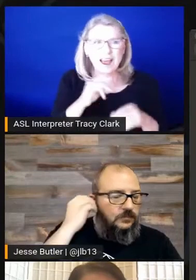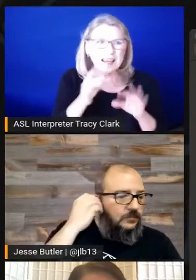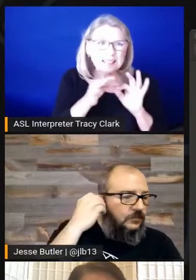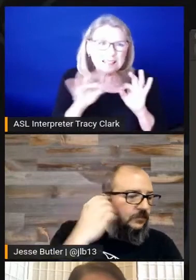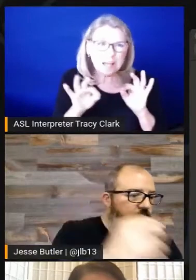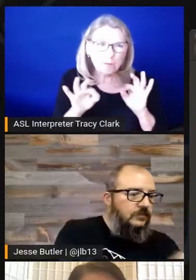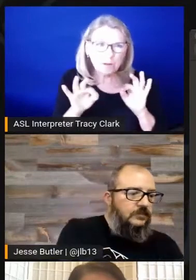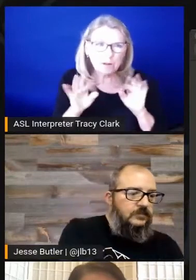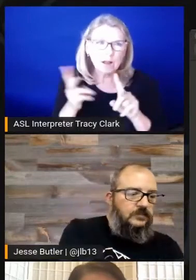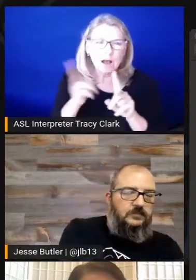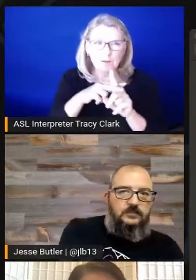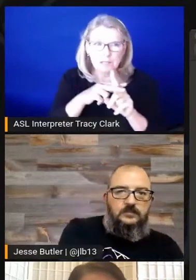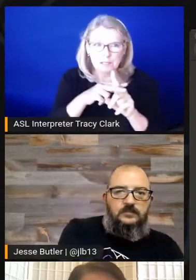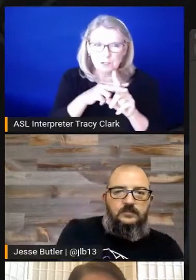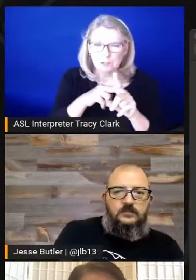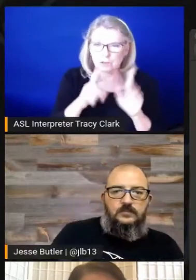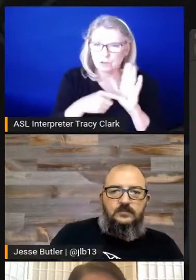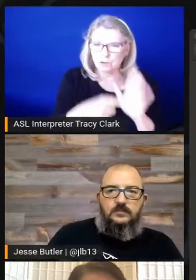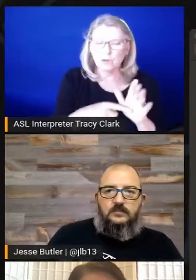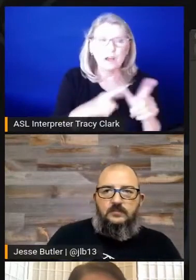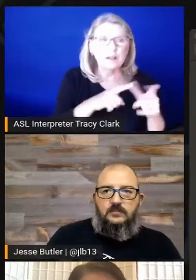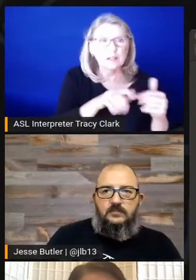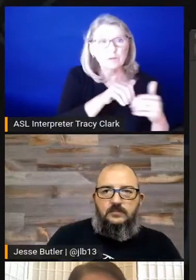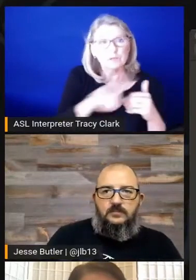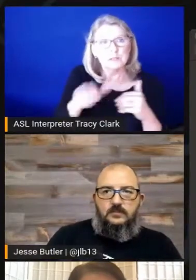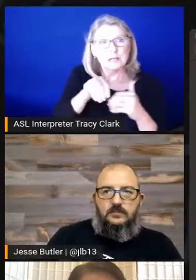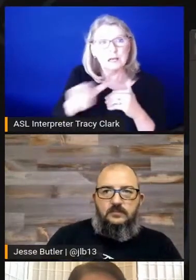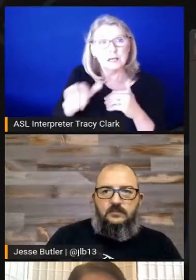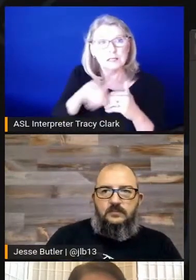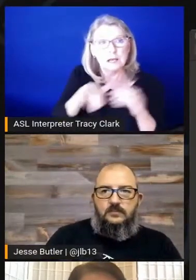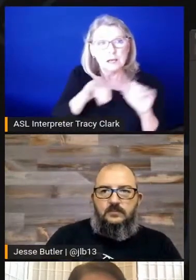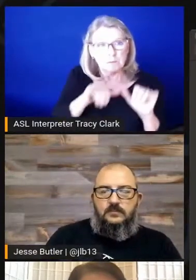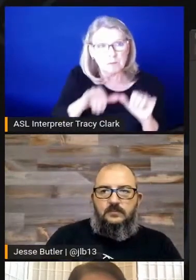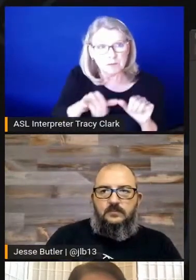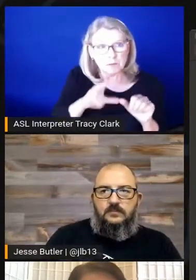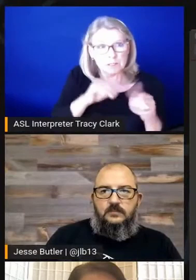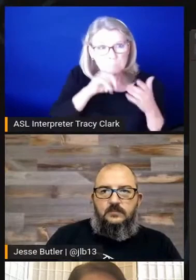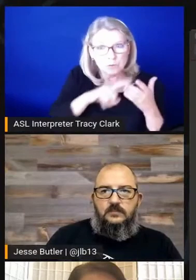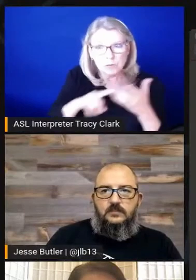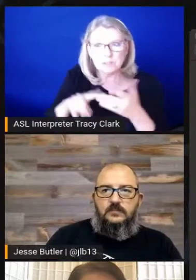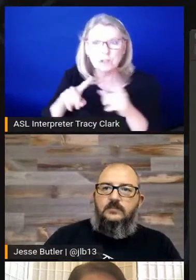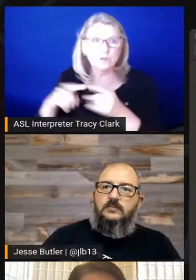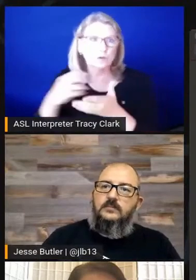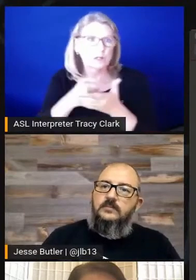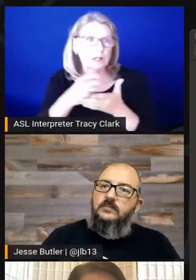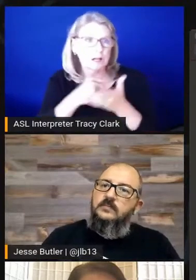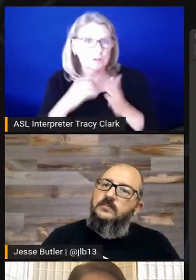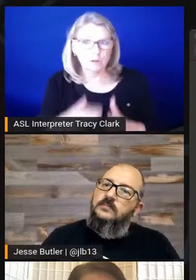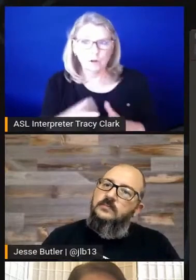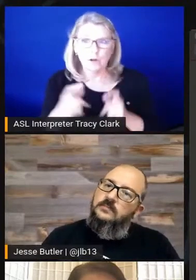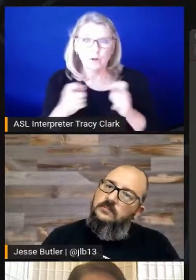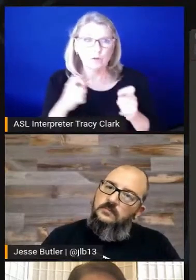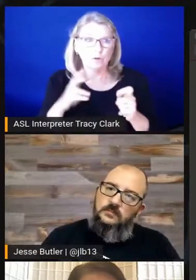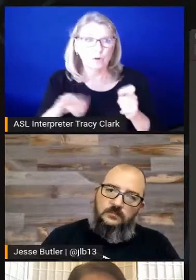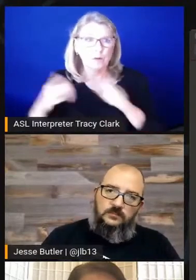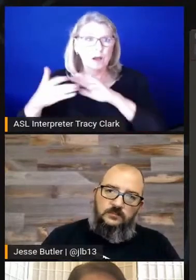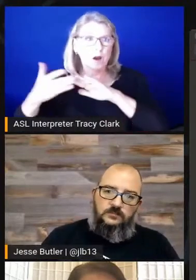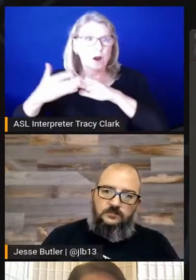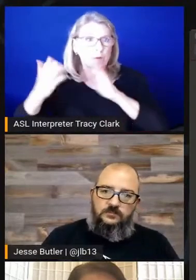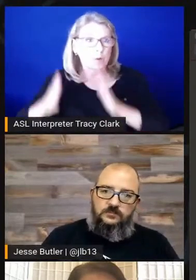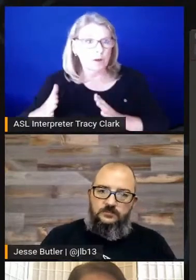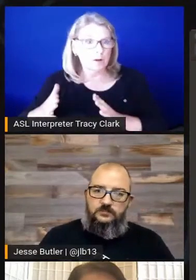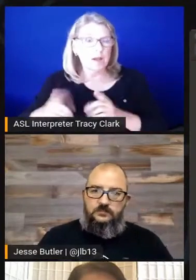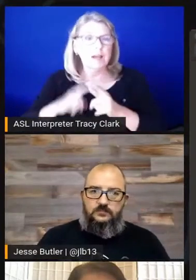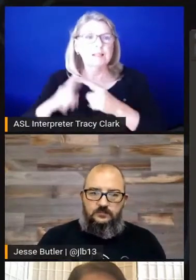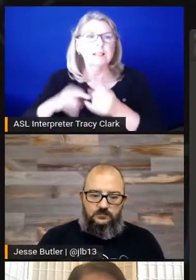And then we'll send those traces and metrics to our collector, which is controlled by our operator. And then finally, we'll export the metrics and X-ray metrics